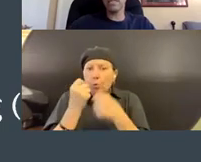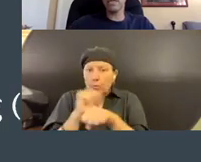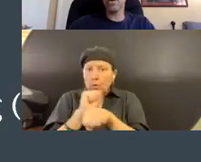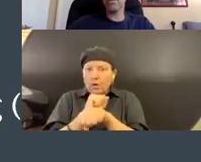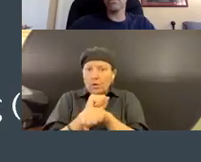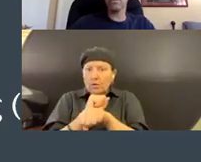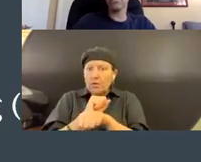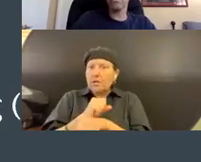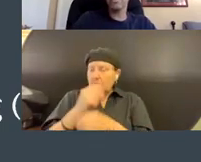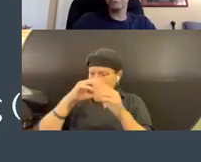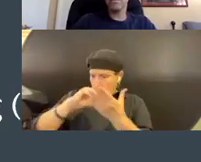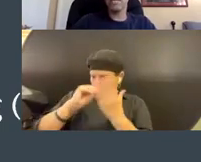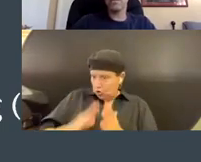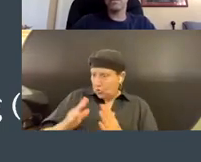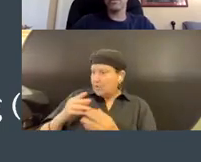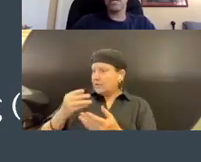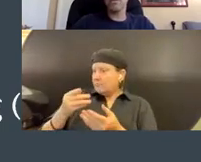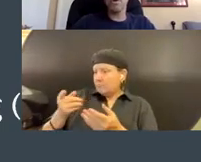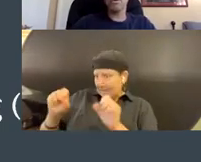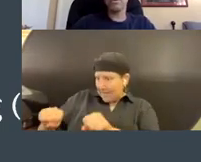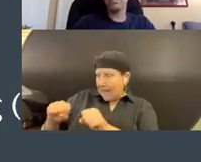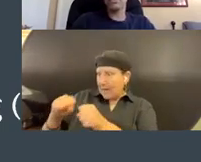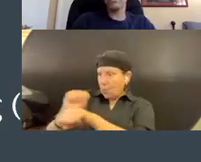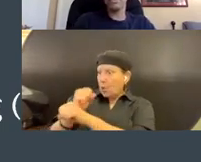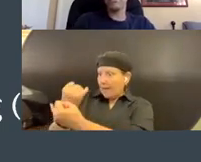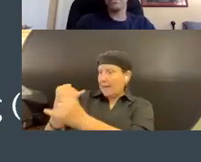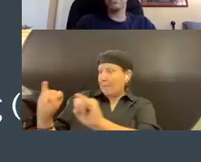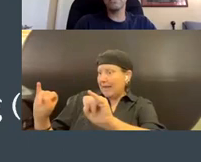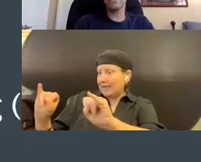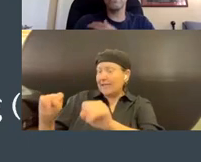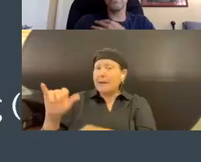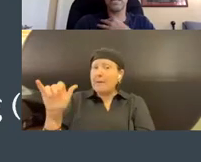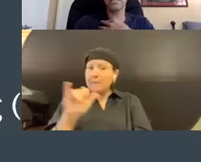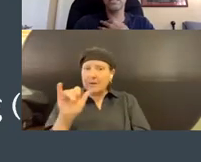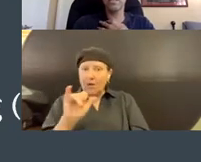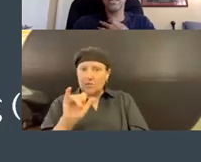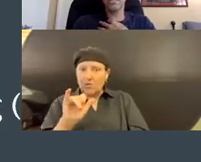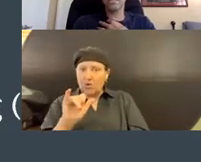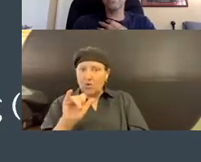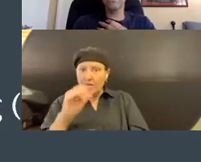and then they can go off and work on their own. But again, there's that component where the teachers will be giving kids feedback.